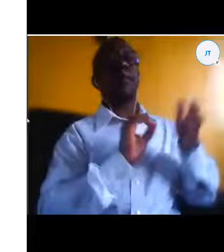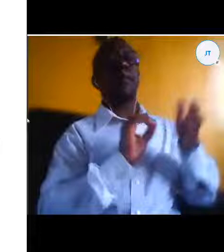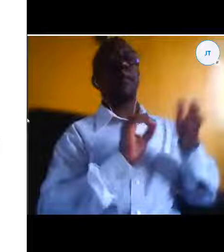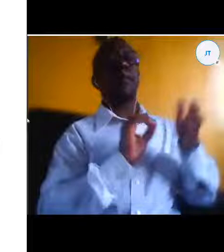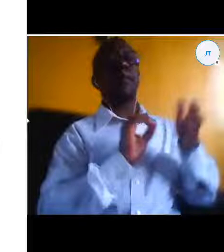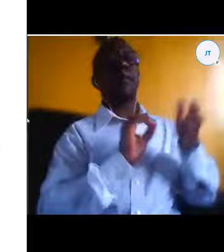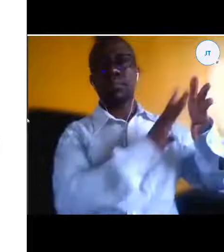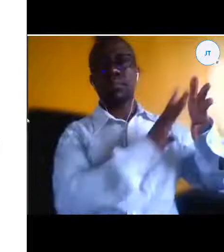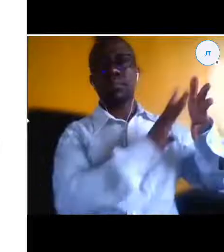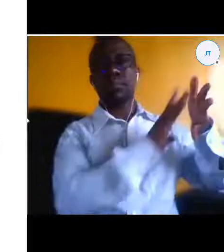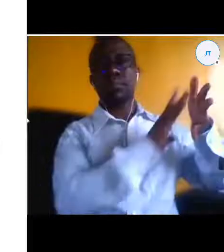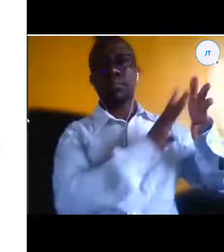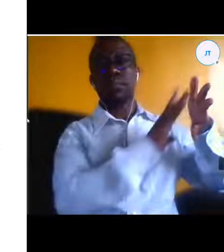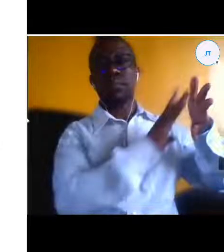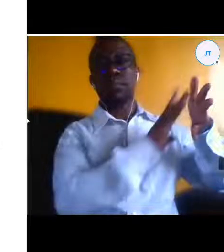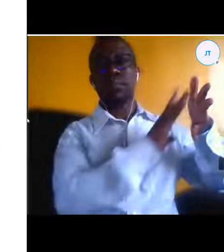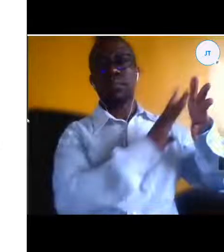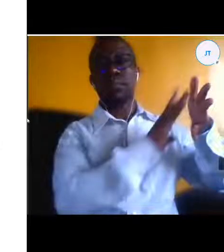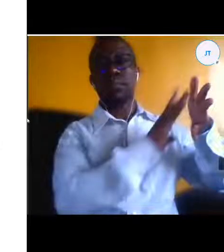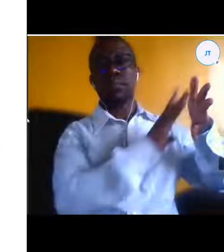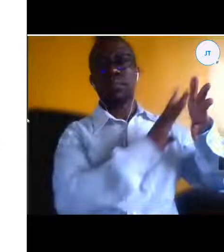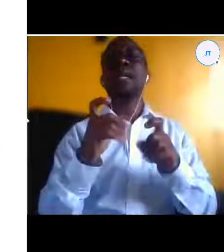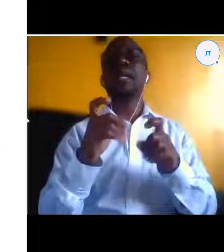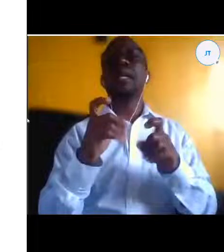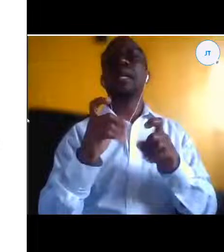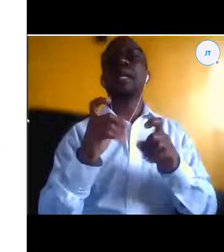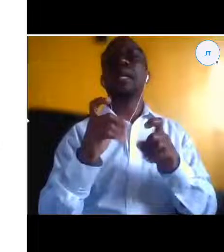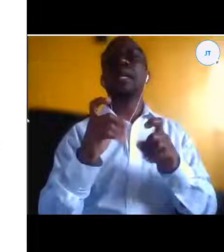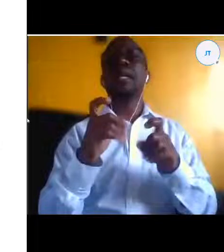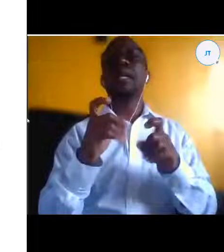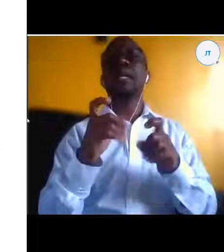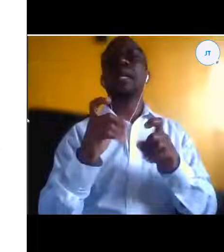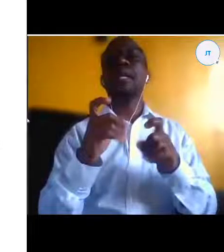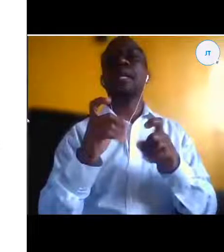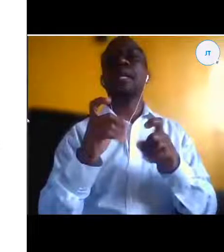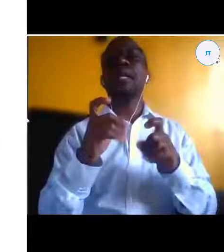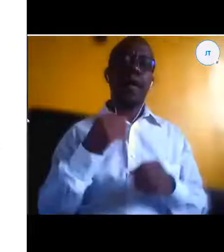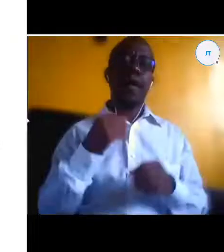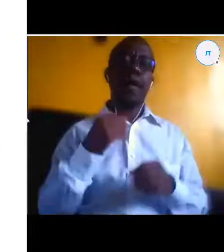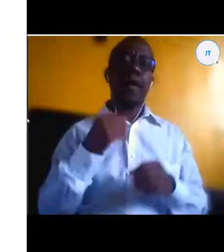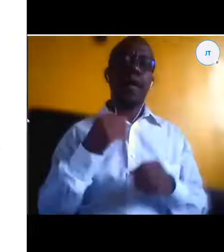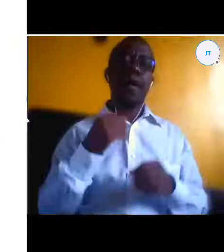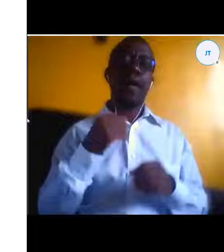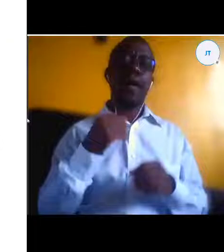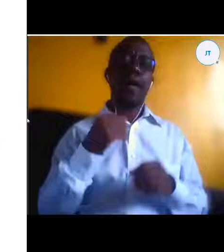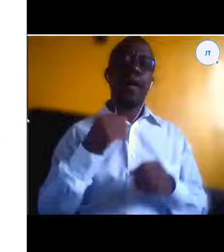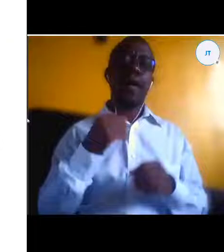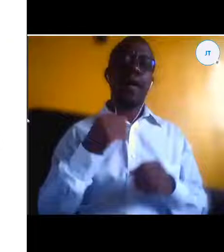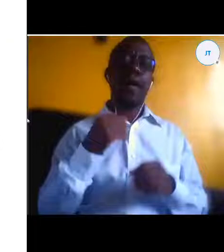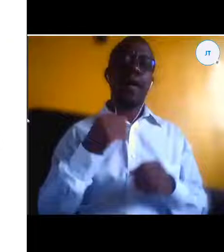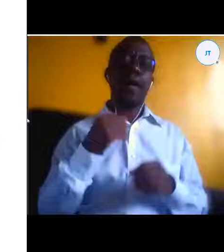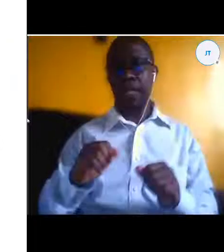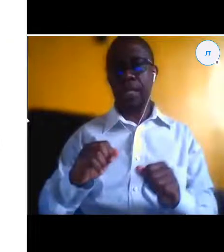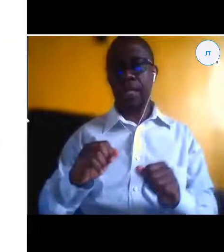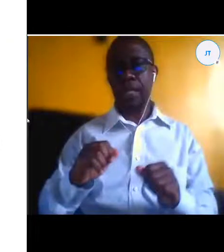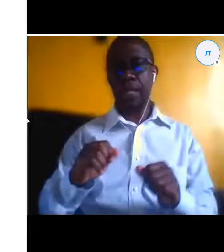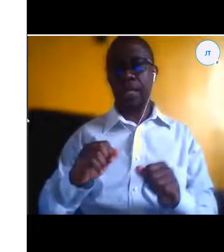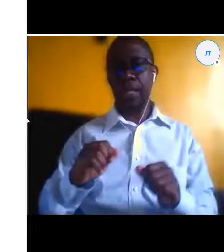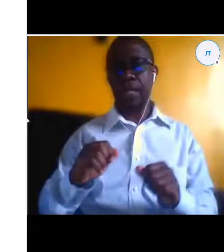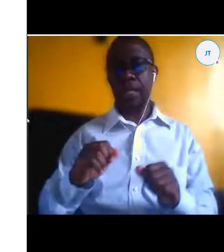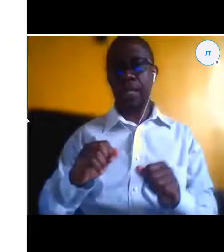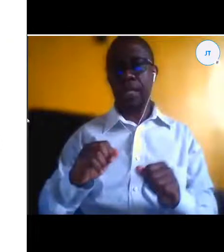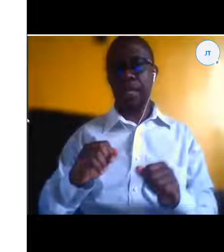need to be doing cartoons if we are speaking to them. Things like that, things that would